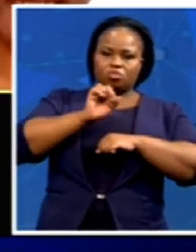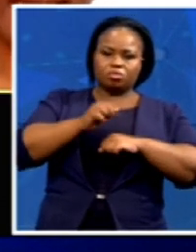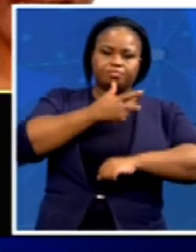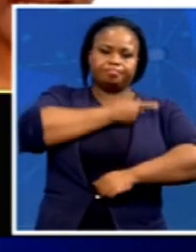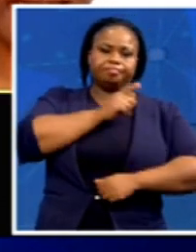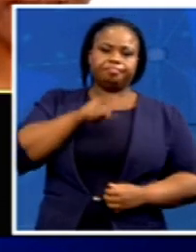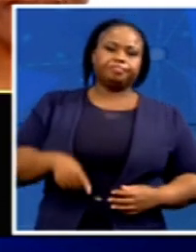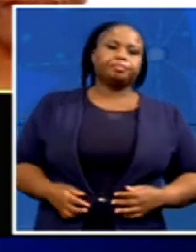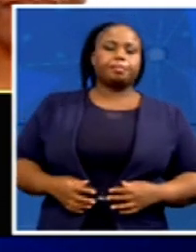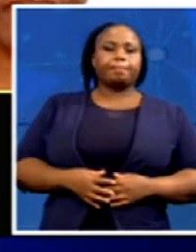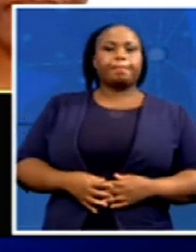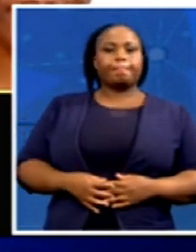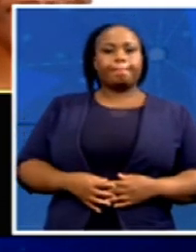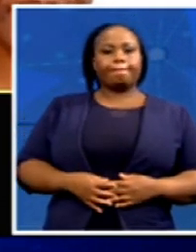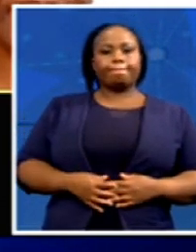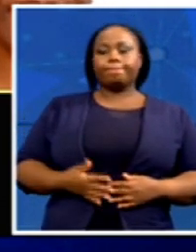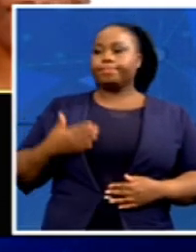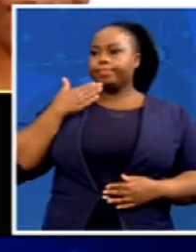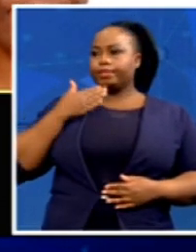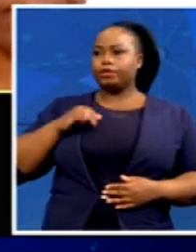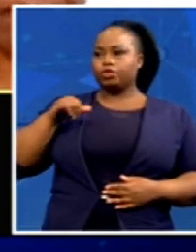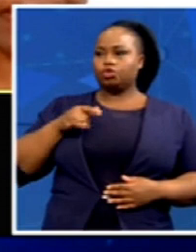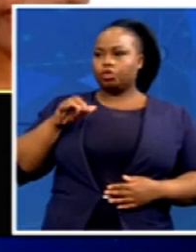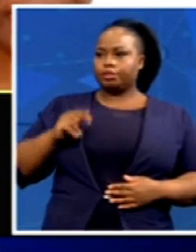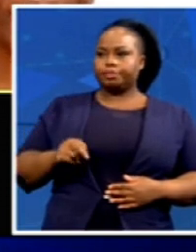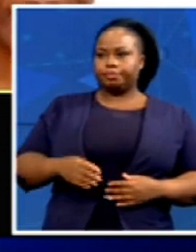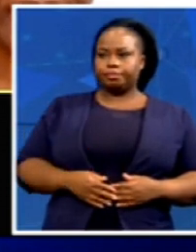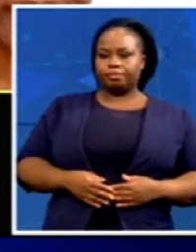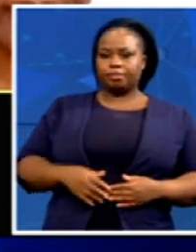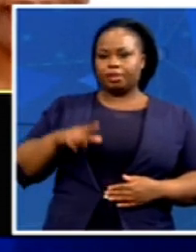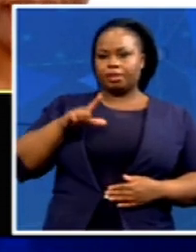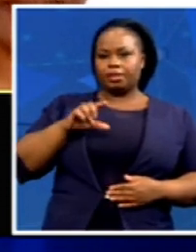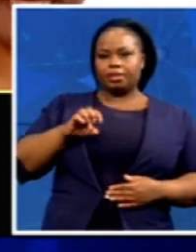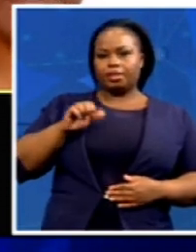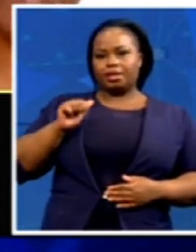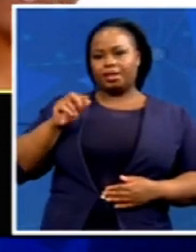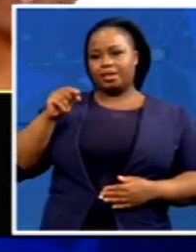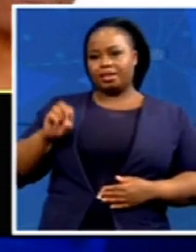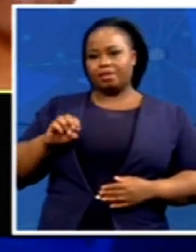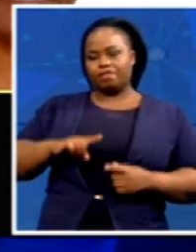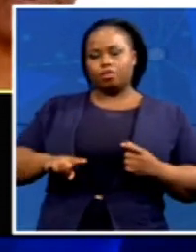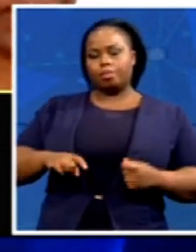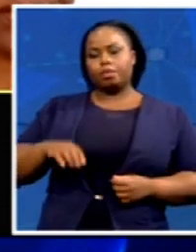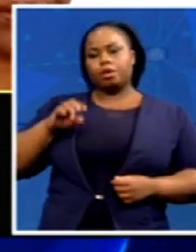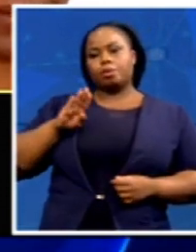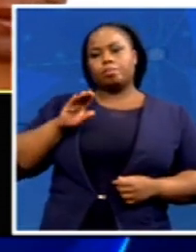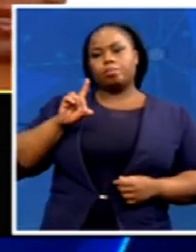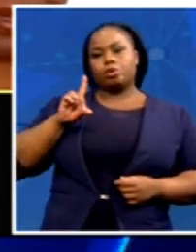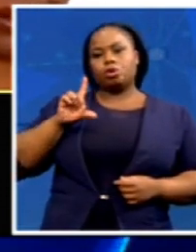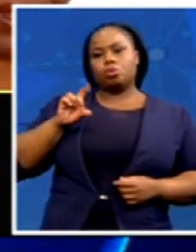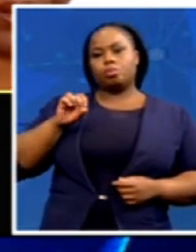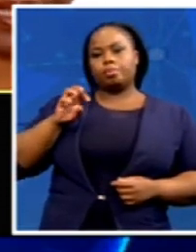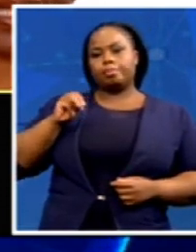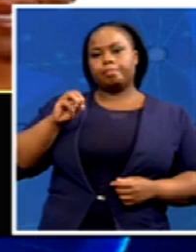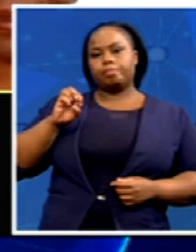John. Liane de Bassompierre of Bloomberg says, can you specify which new